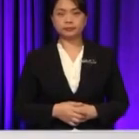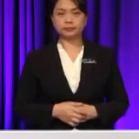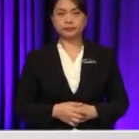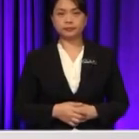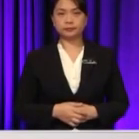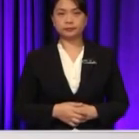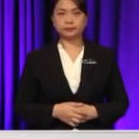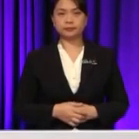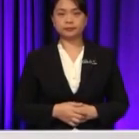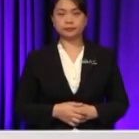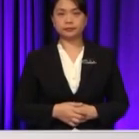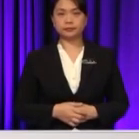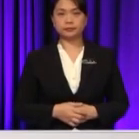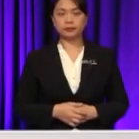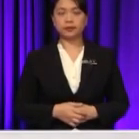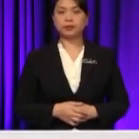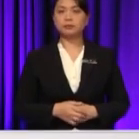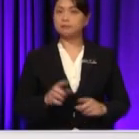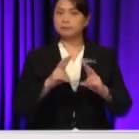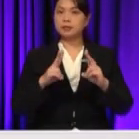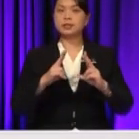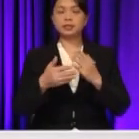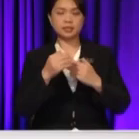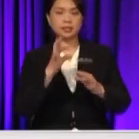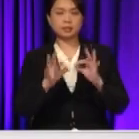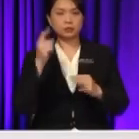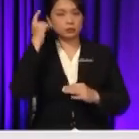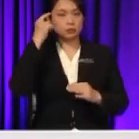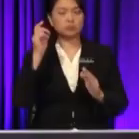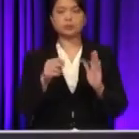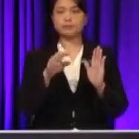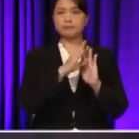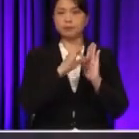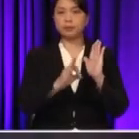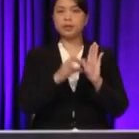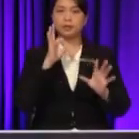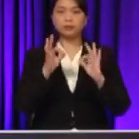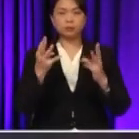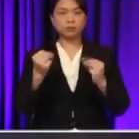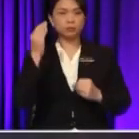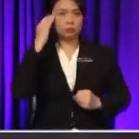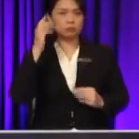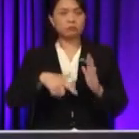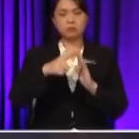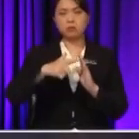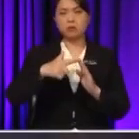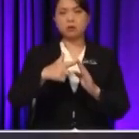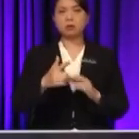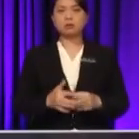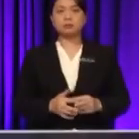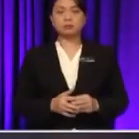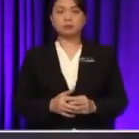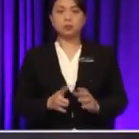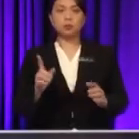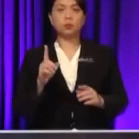you know the ways and the yes, formats true. And the tips from Teacher Mira. True. Now, for those who want to do more revision, who wants to write an article more, where can